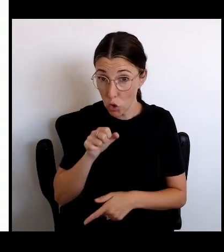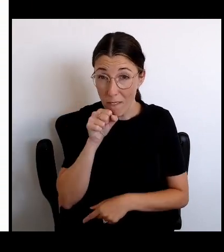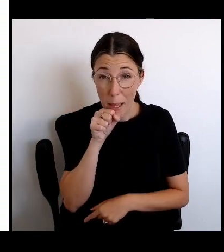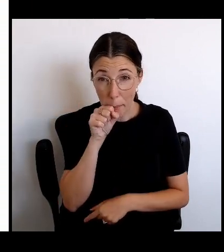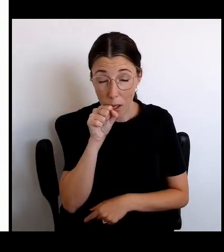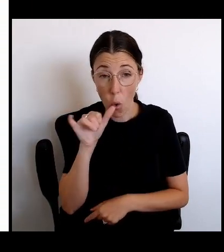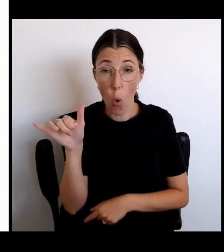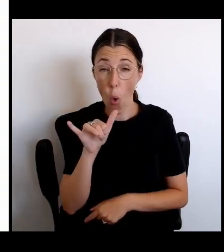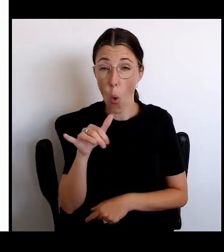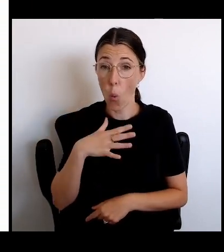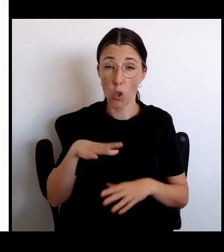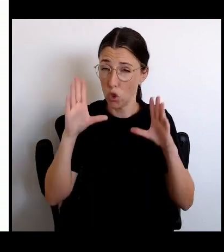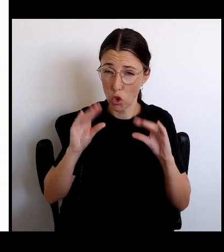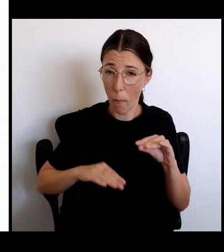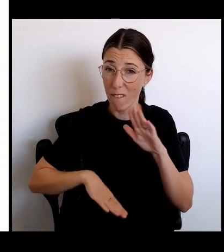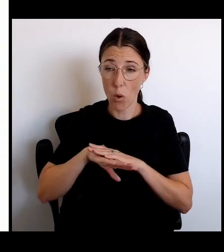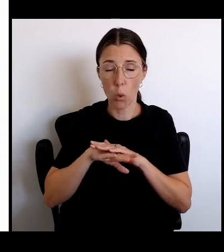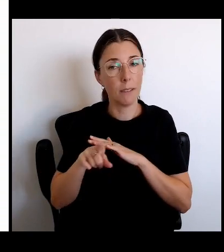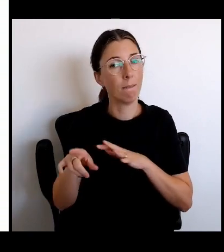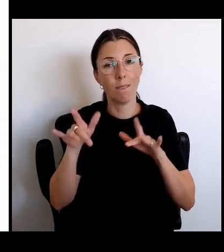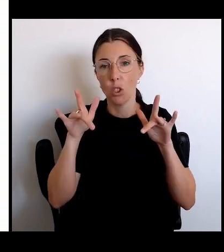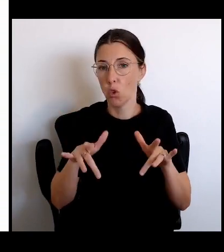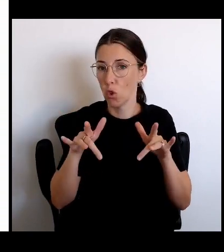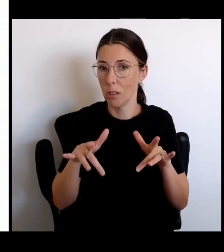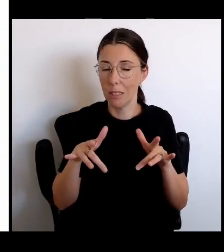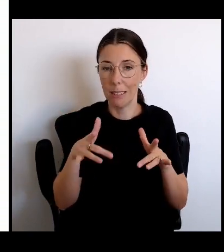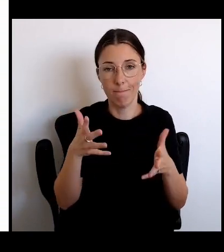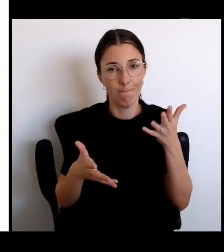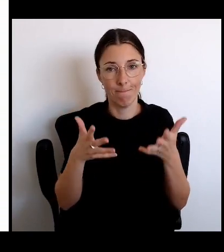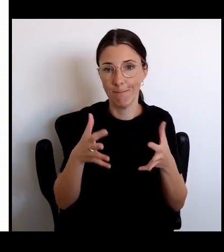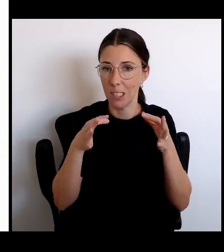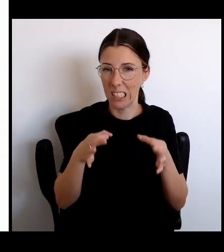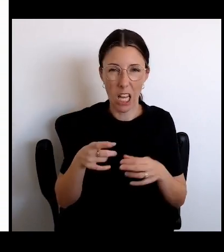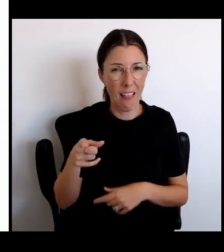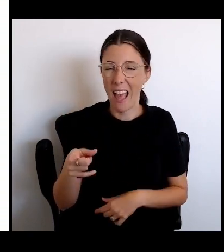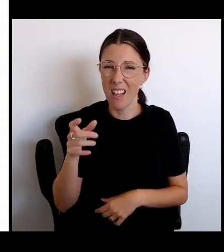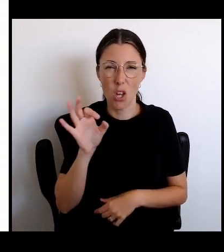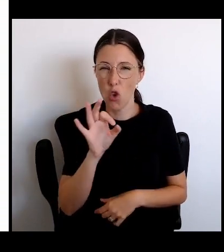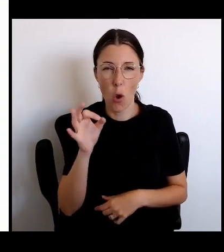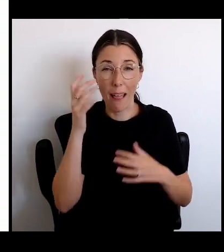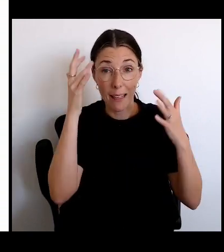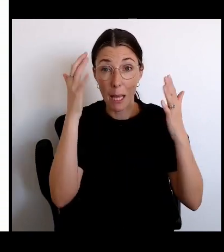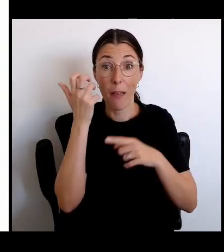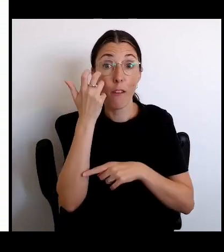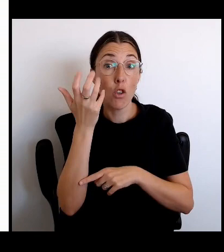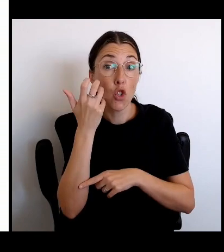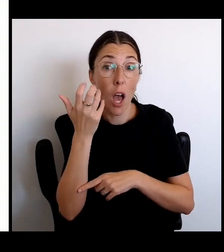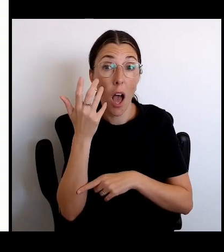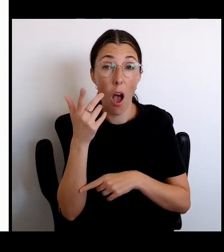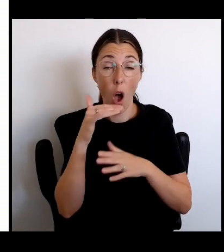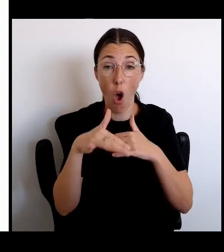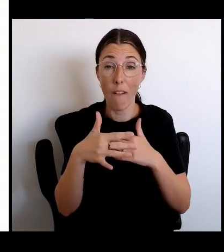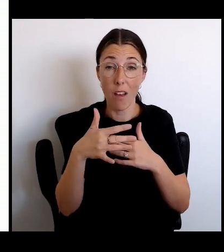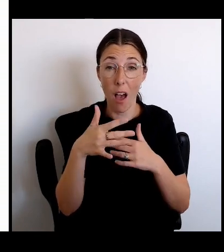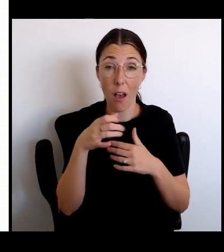want to stop altogether. So they're not thinking about the future when it comes to their vaping behaviour. They're really just in the here and